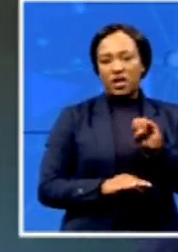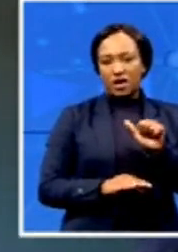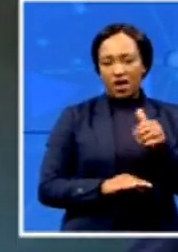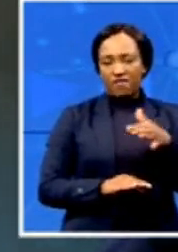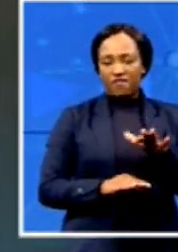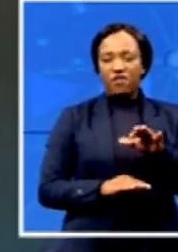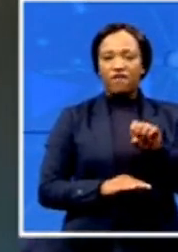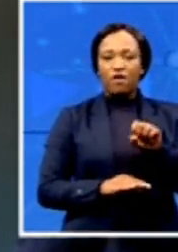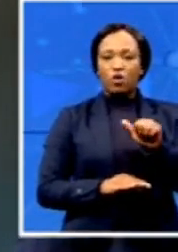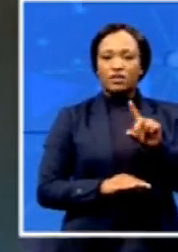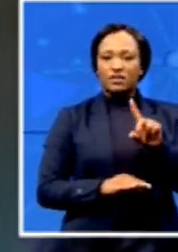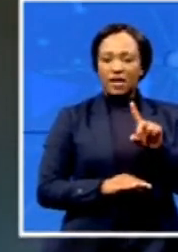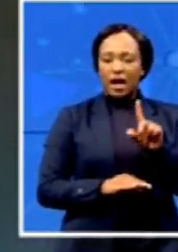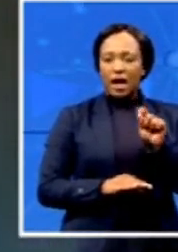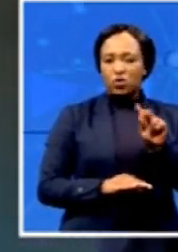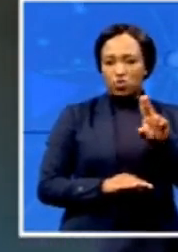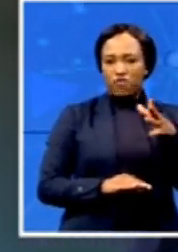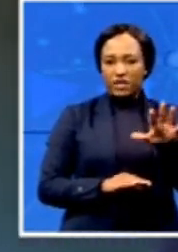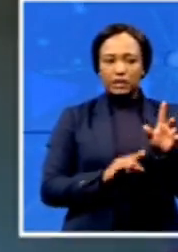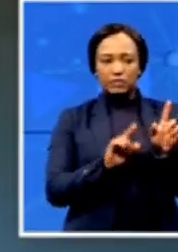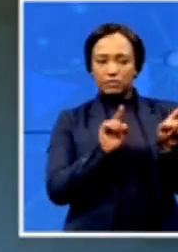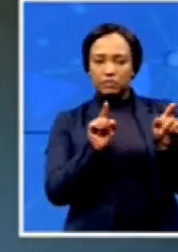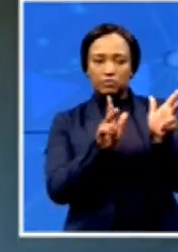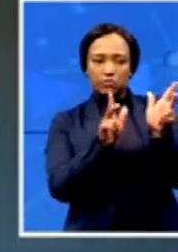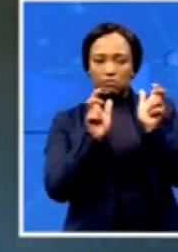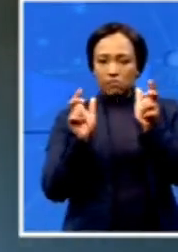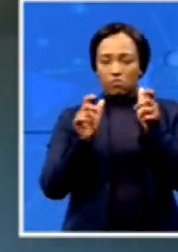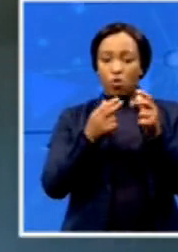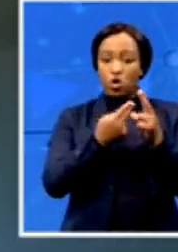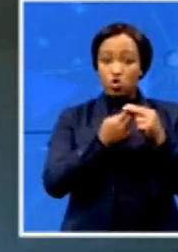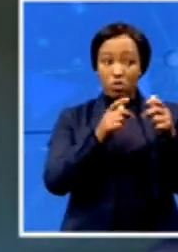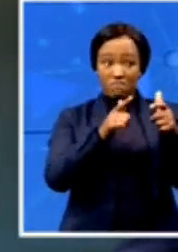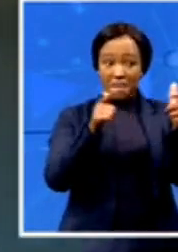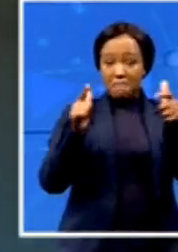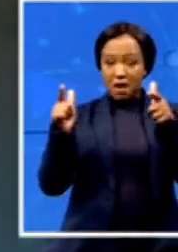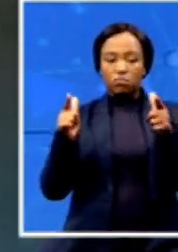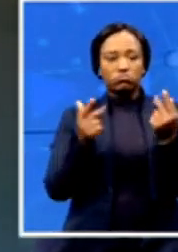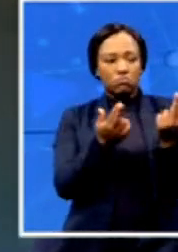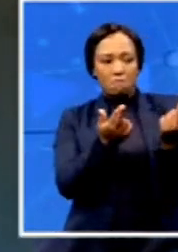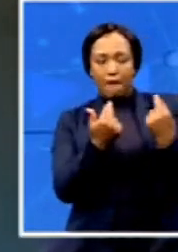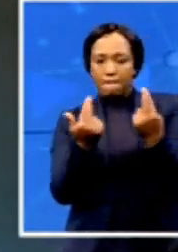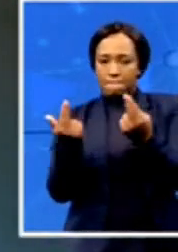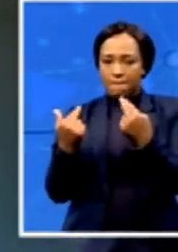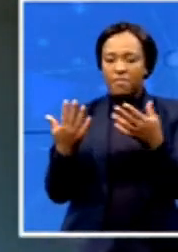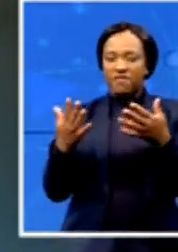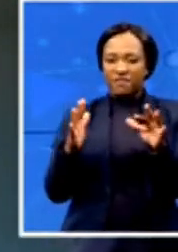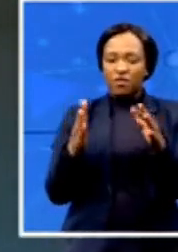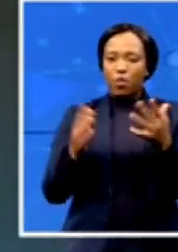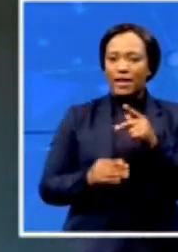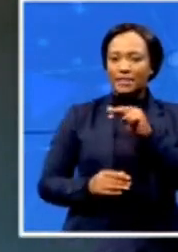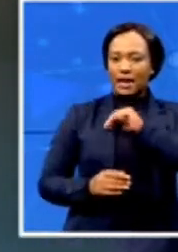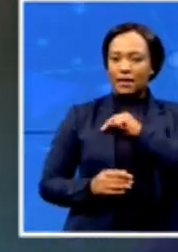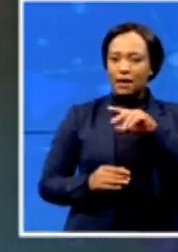both biggest unions, teacher unions in the province of KwaZulu-Natal. Well, they are also, some